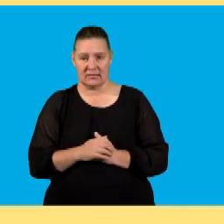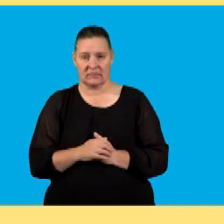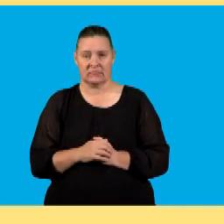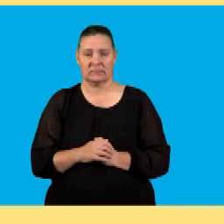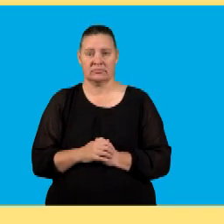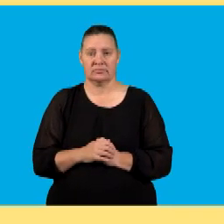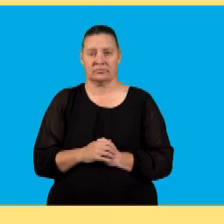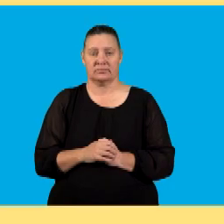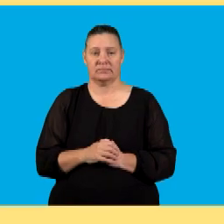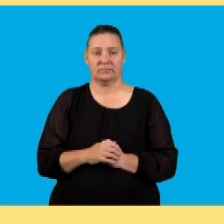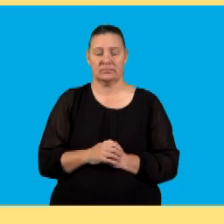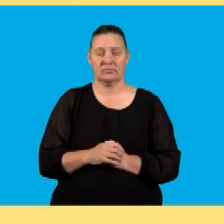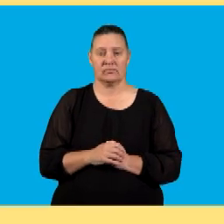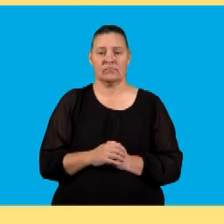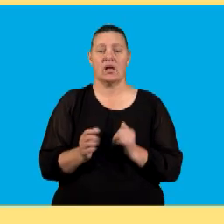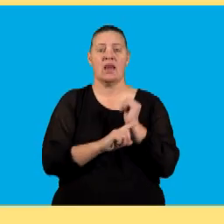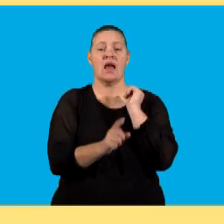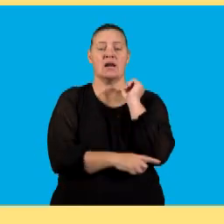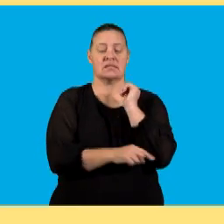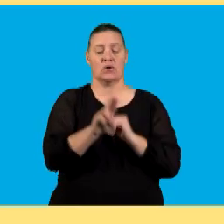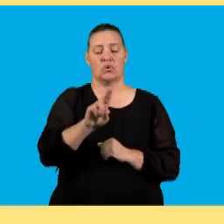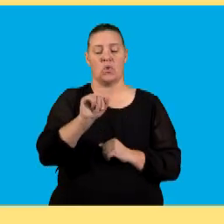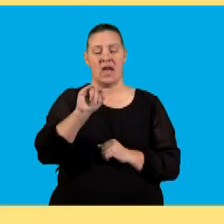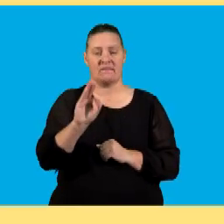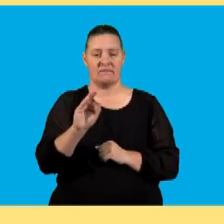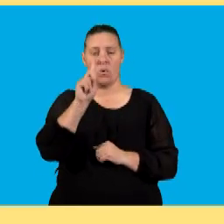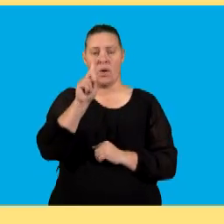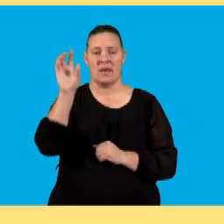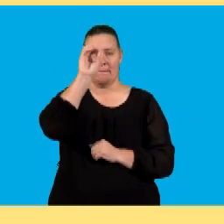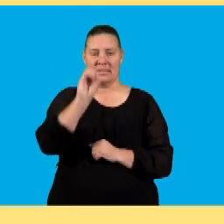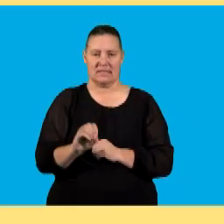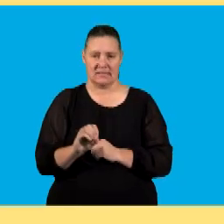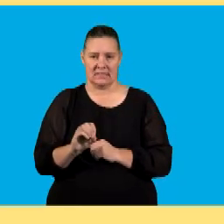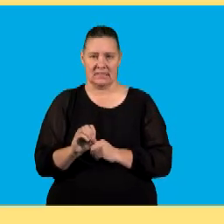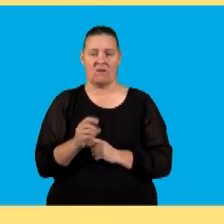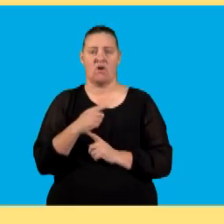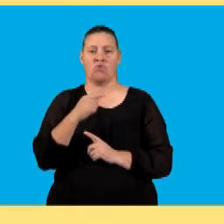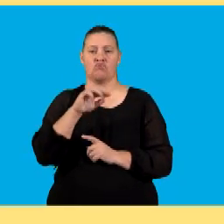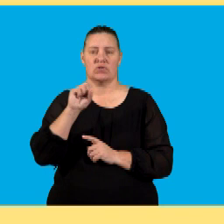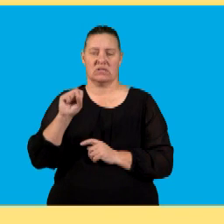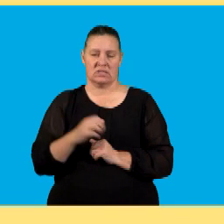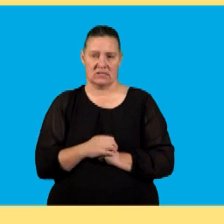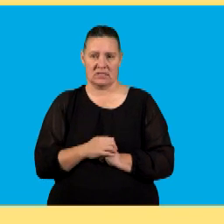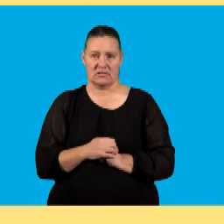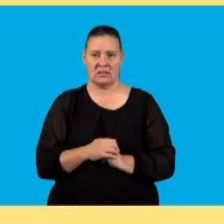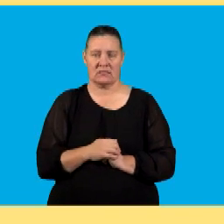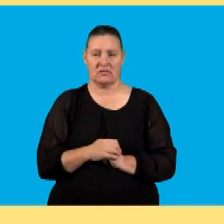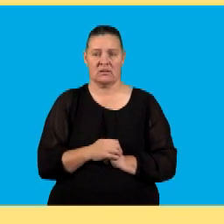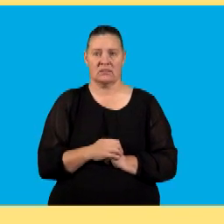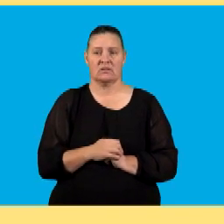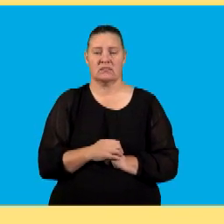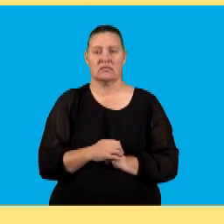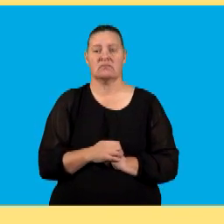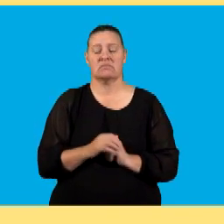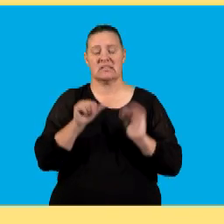536. 536. Then lastly, UIF, 1% of gross. 1%